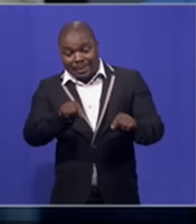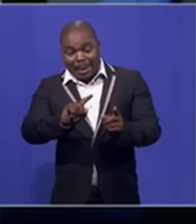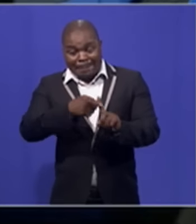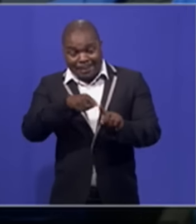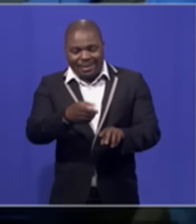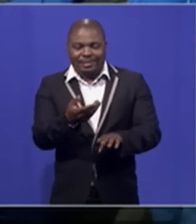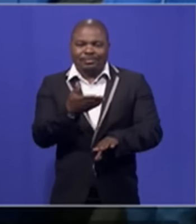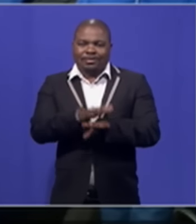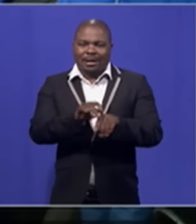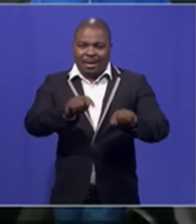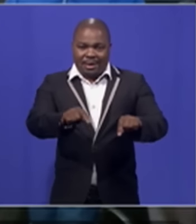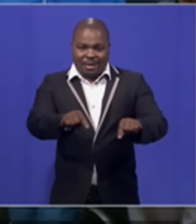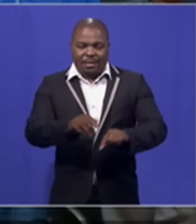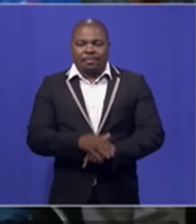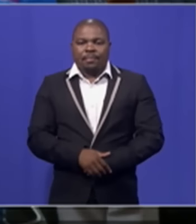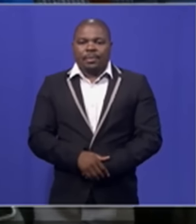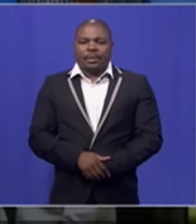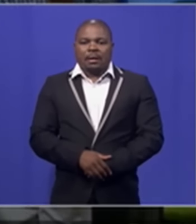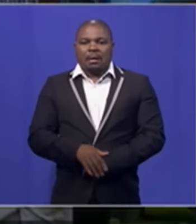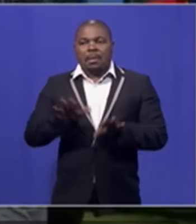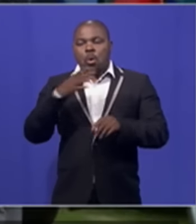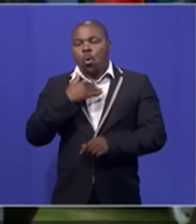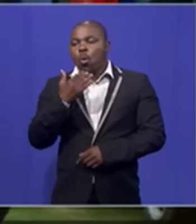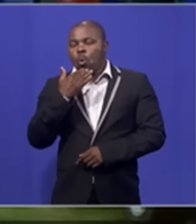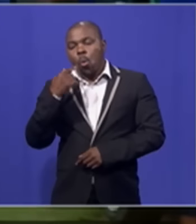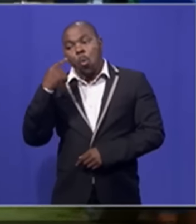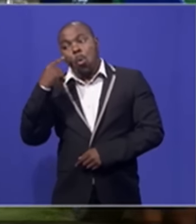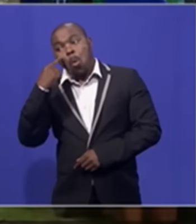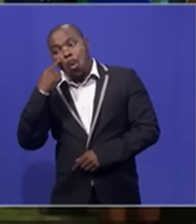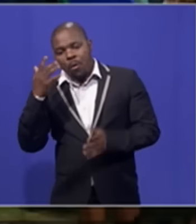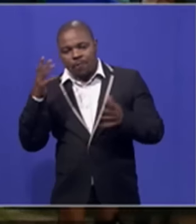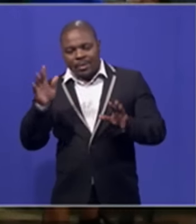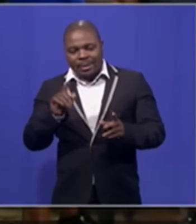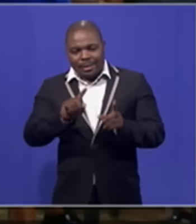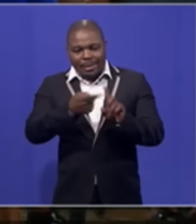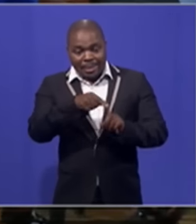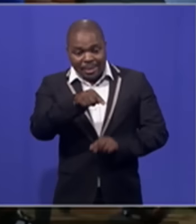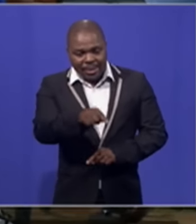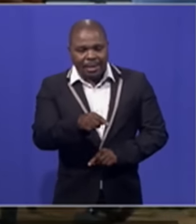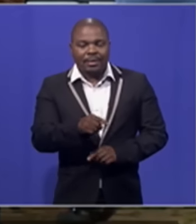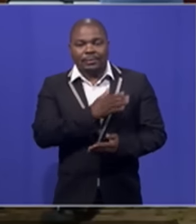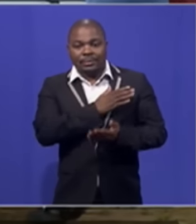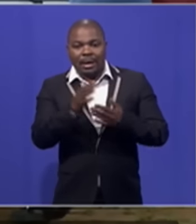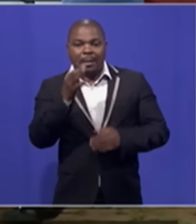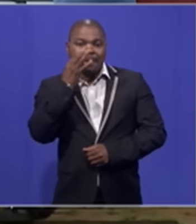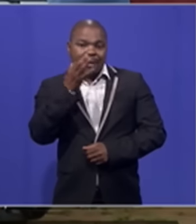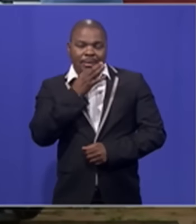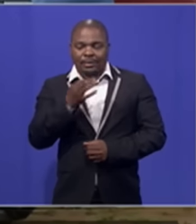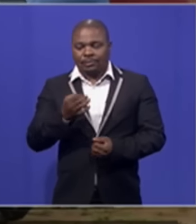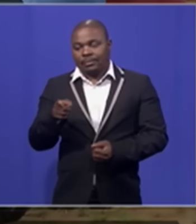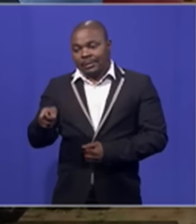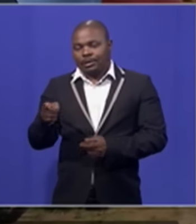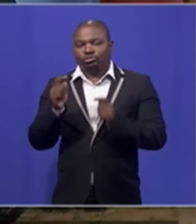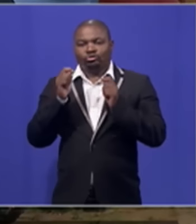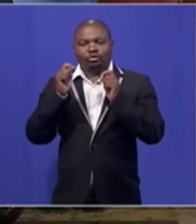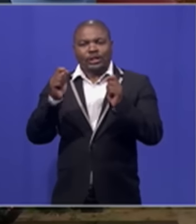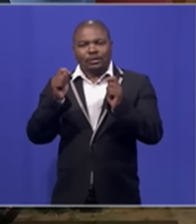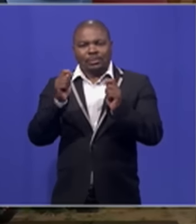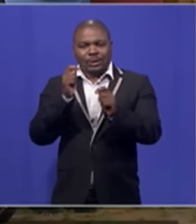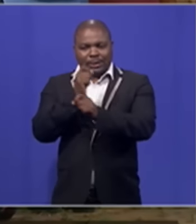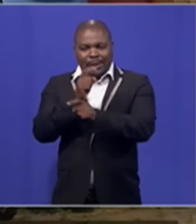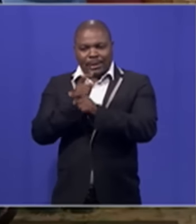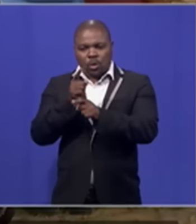tseleng di eyewitness kore ba boneng kotsi e diragala ba re driver wa transport eno